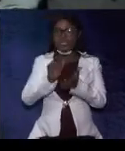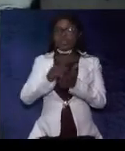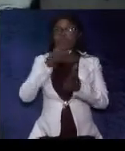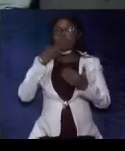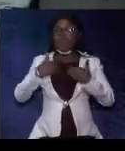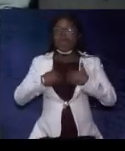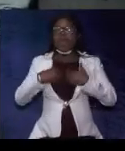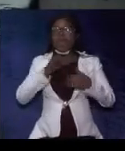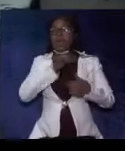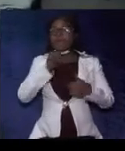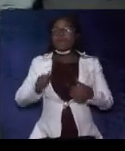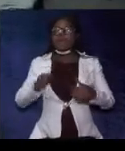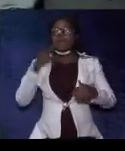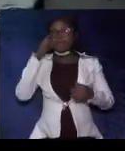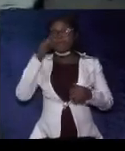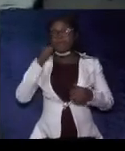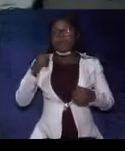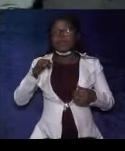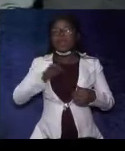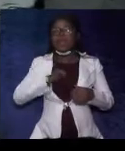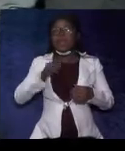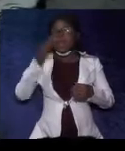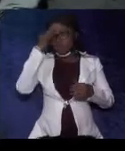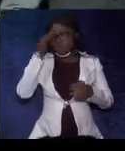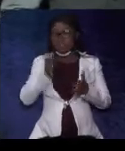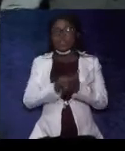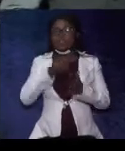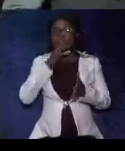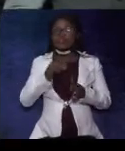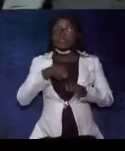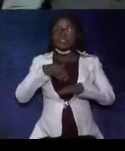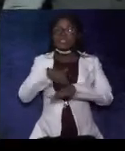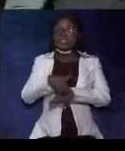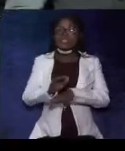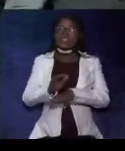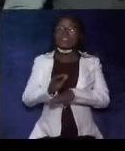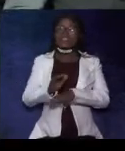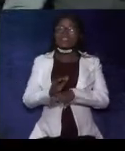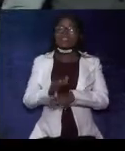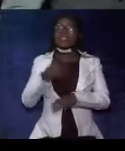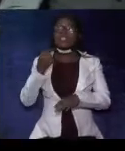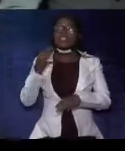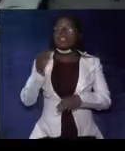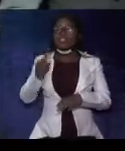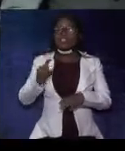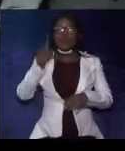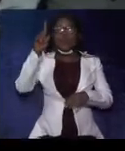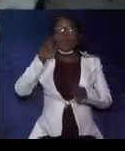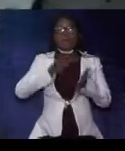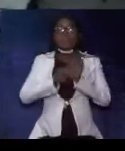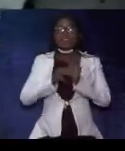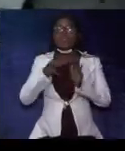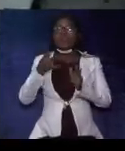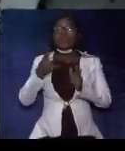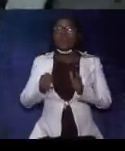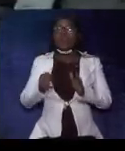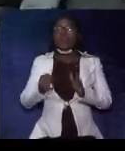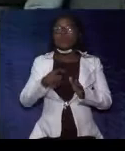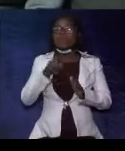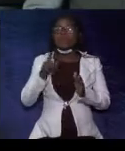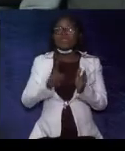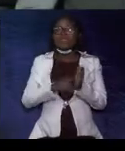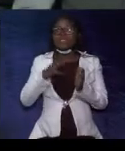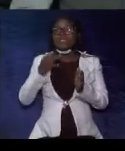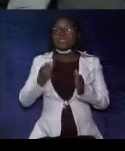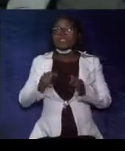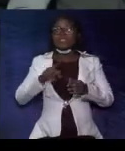fun. Now remember that you can be part of the program by sending us a 1 minute clip of yourself doing something pertaining to the classroom in your